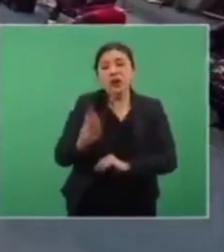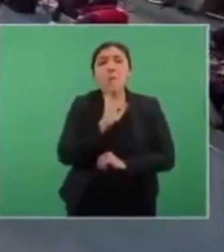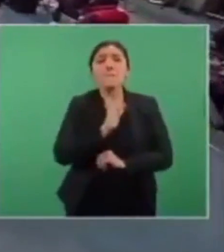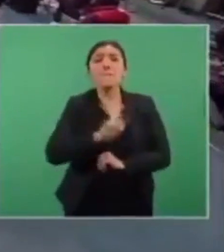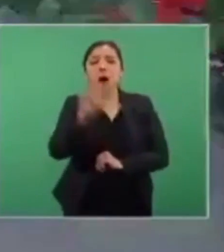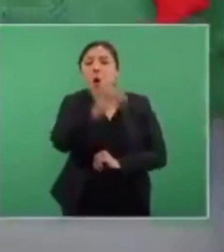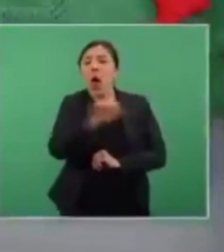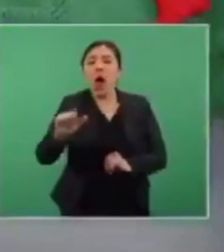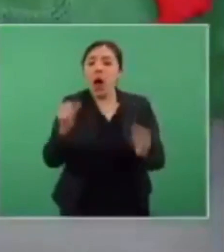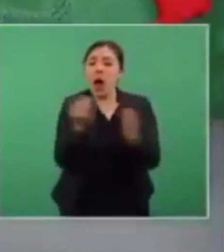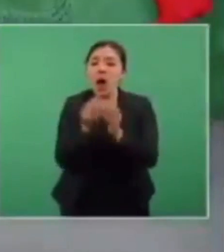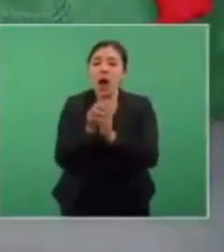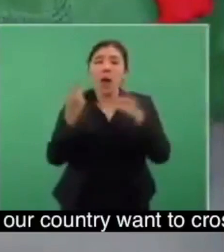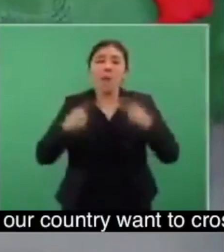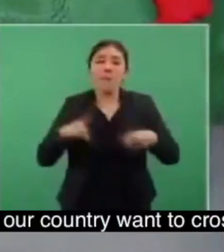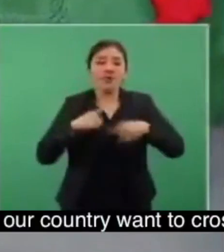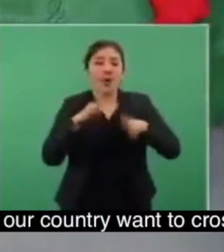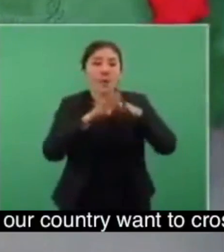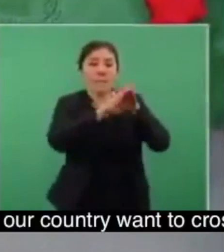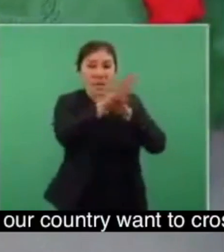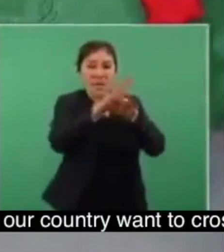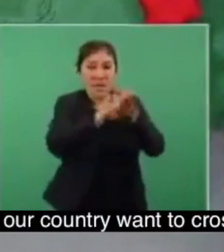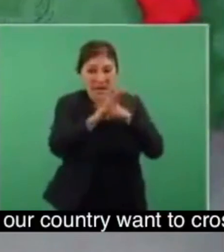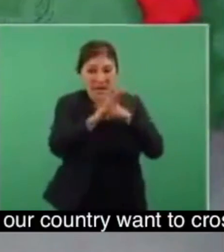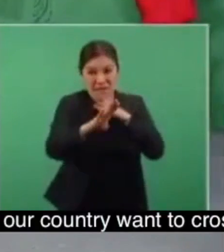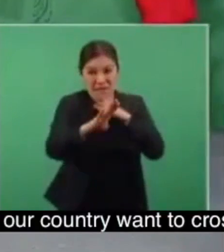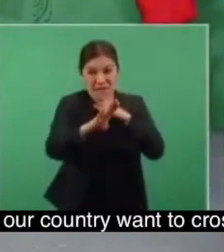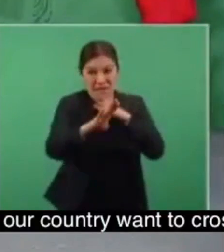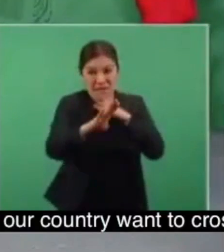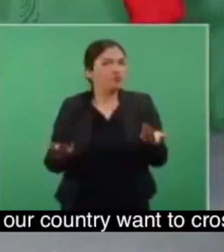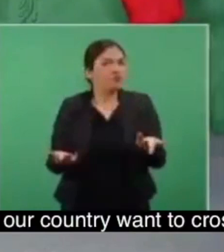los migrantes. Y esto, pues,